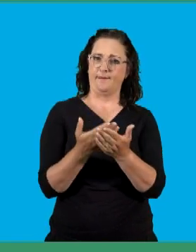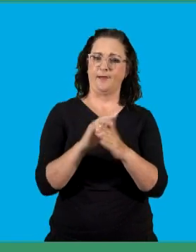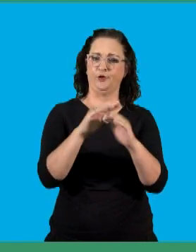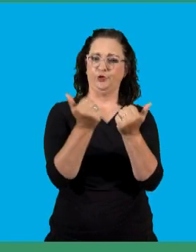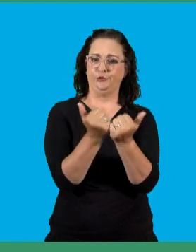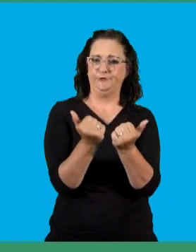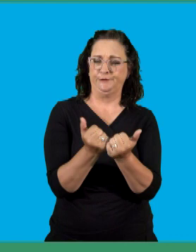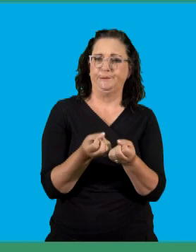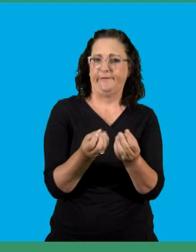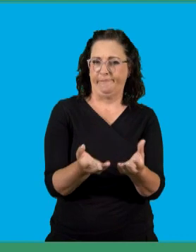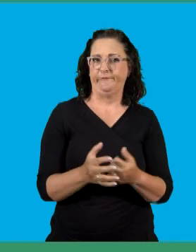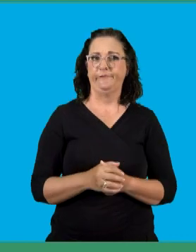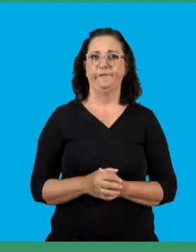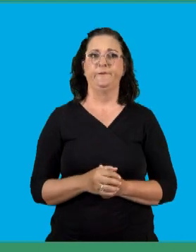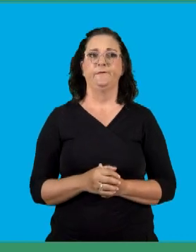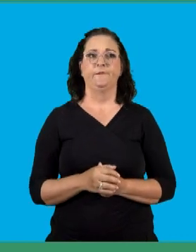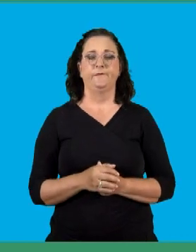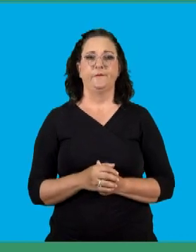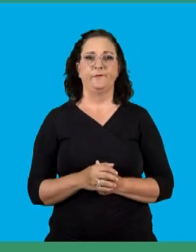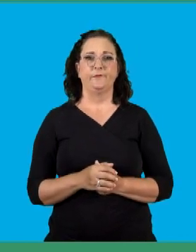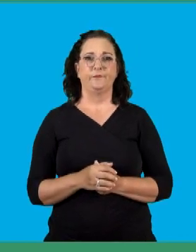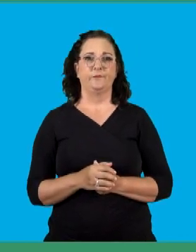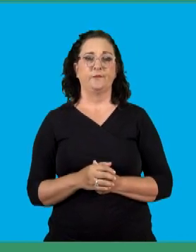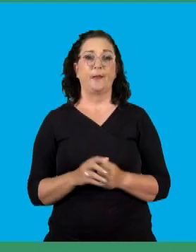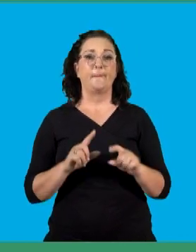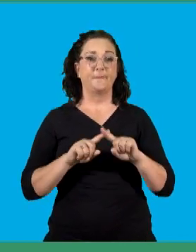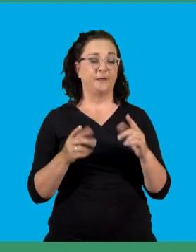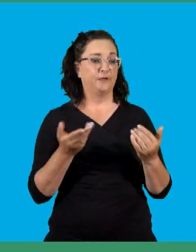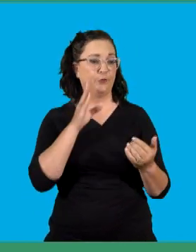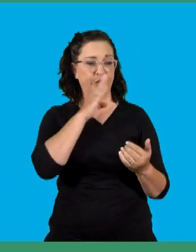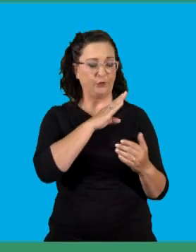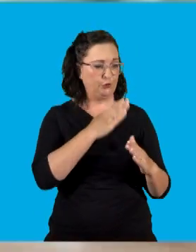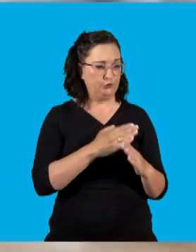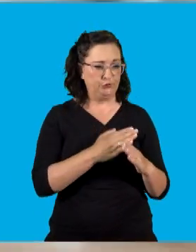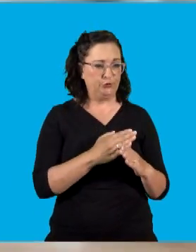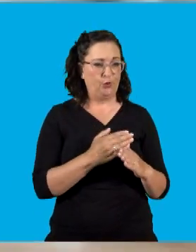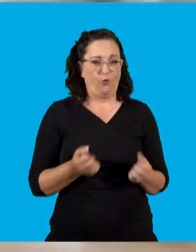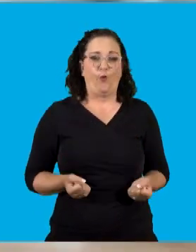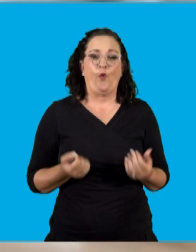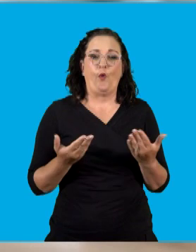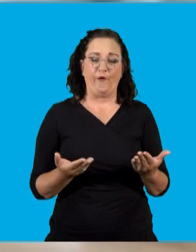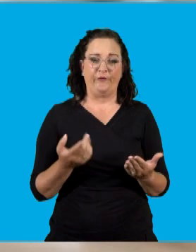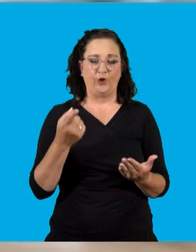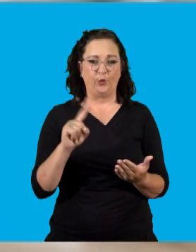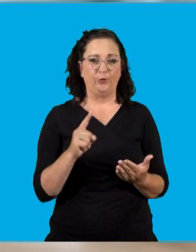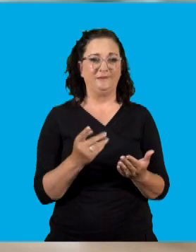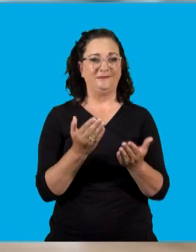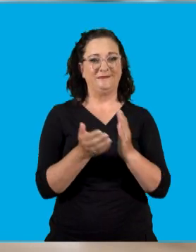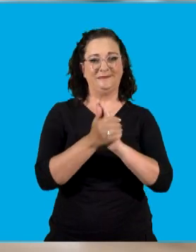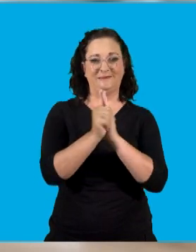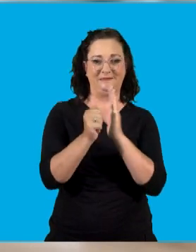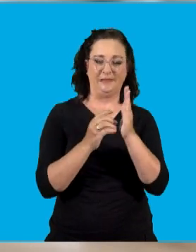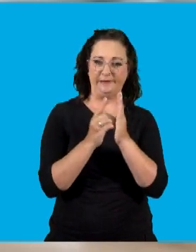learnerships. So another way of trying to alleviate unemployment, businesses can offer skills development